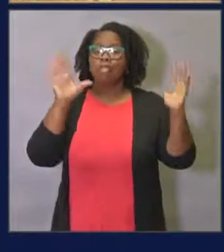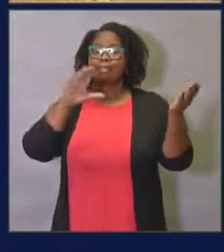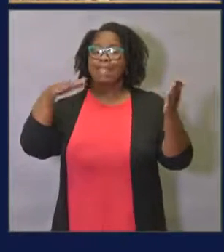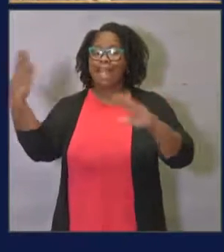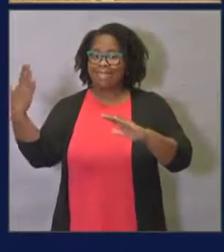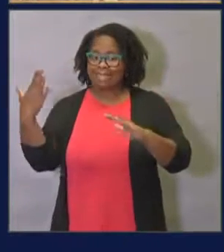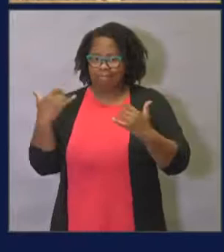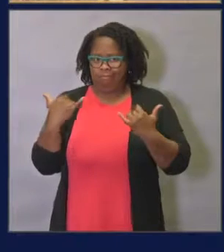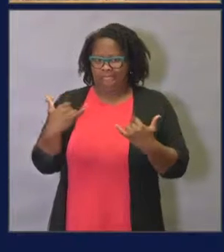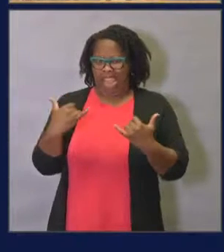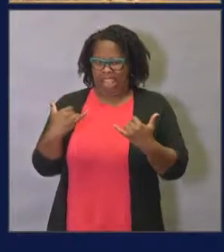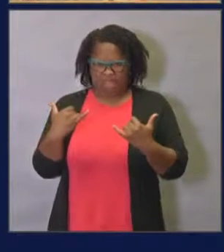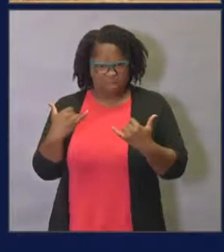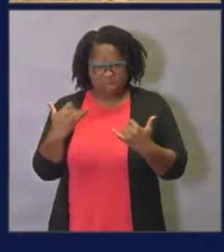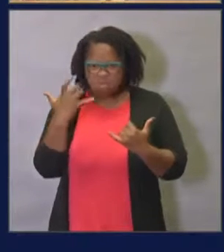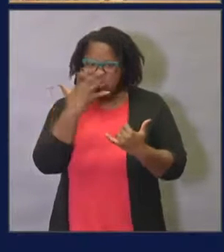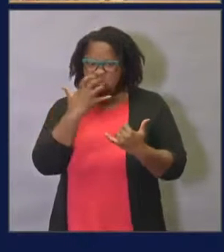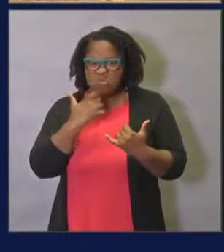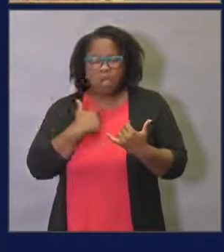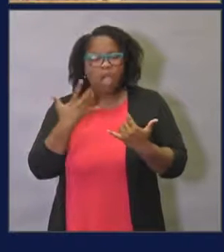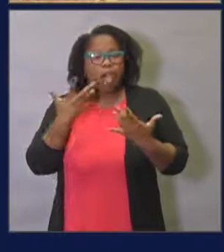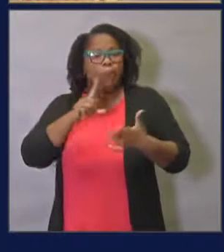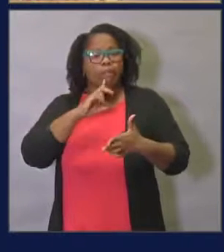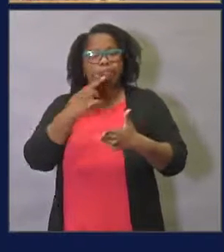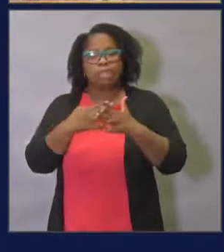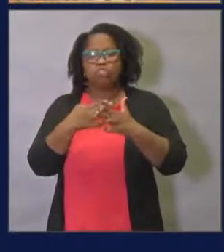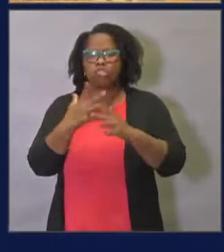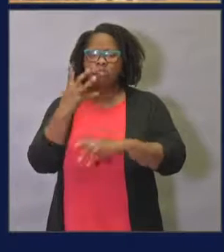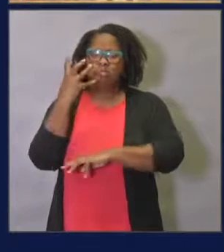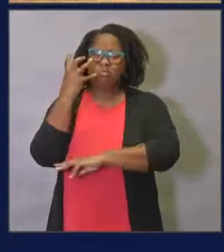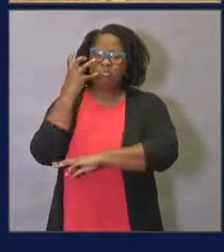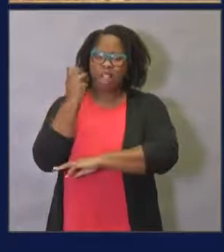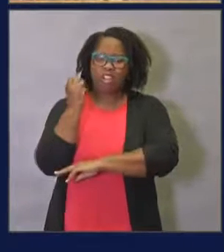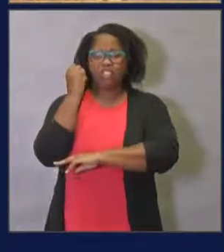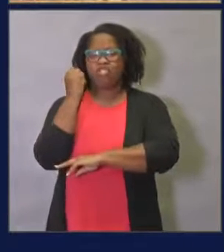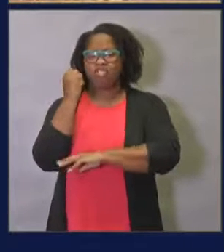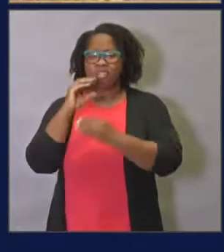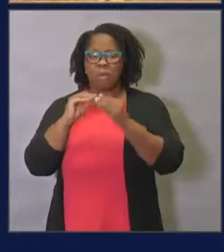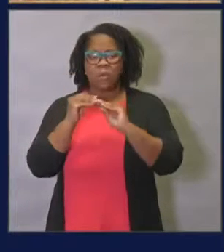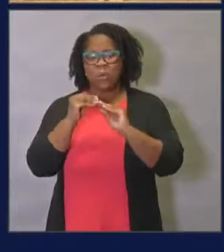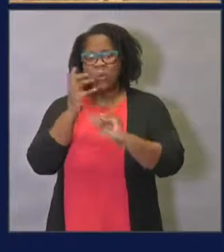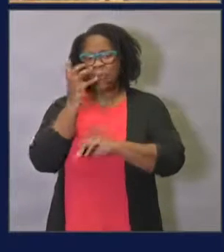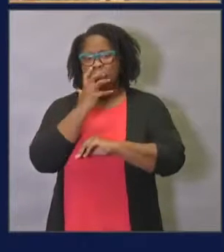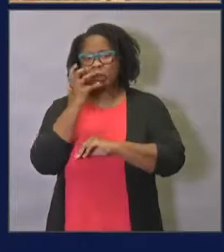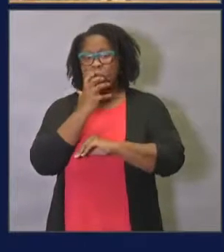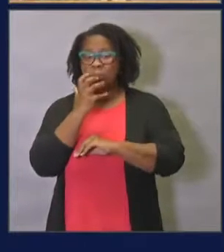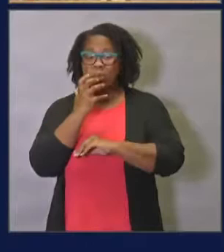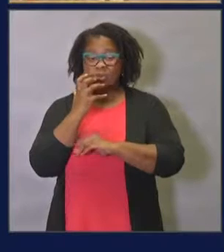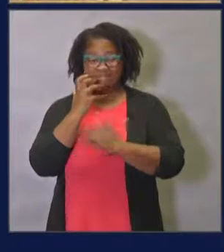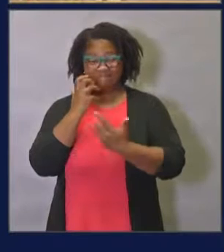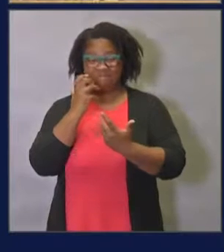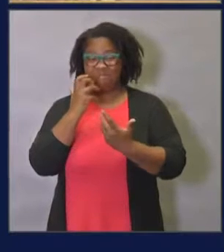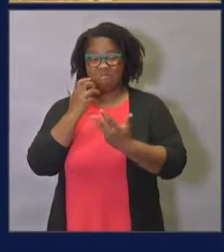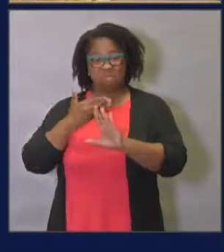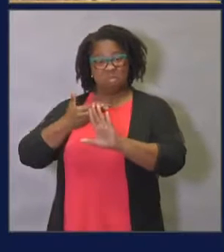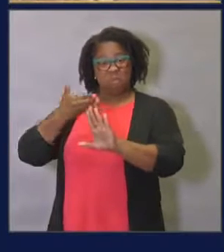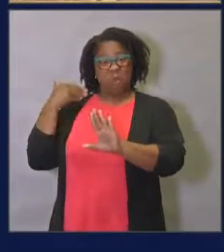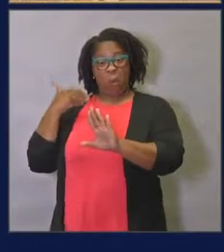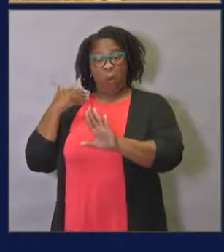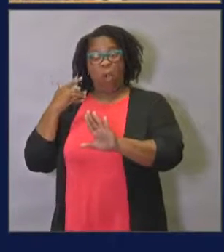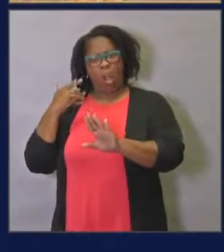I noted, peaks that are going to extend past what we experienced early in the pandemic.